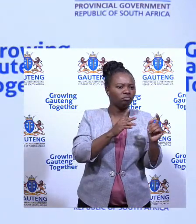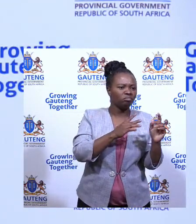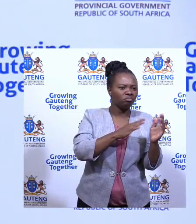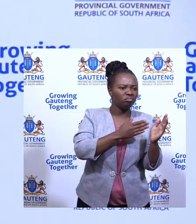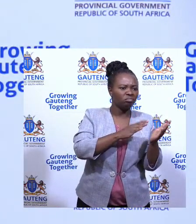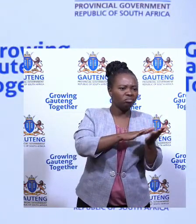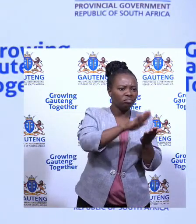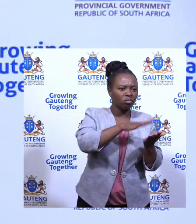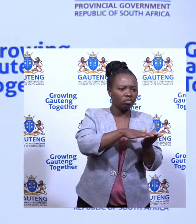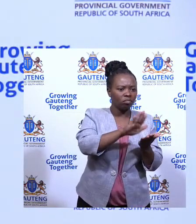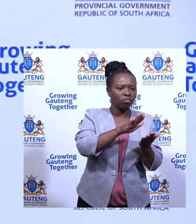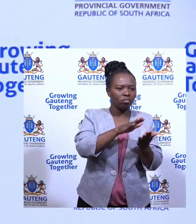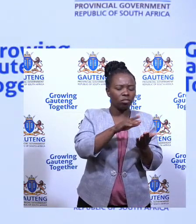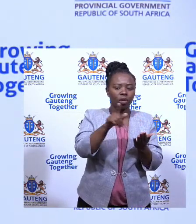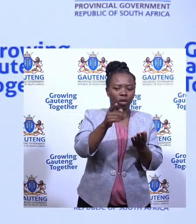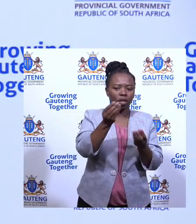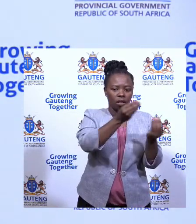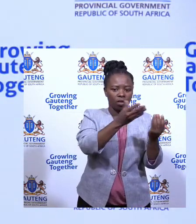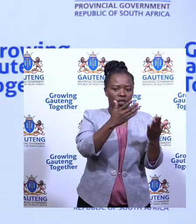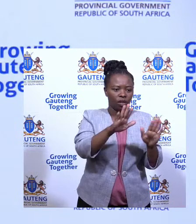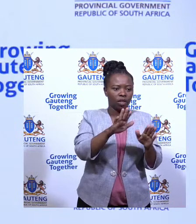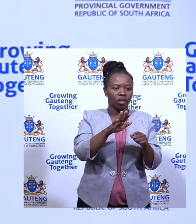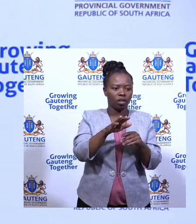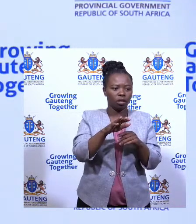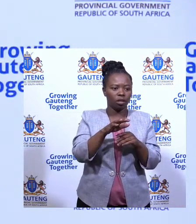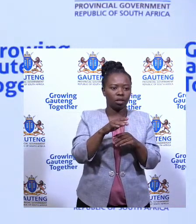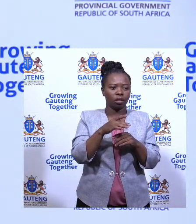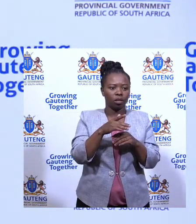I just provided future image.